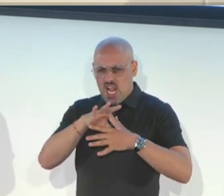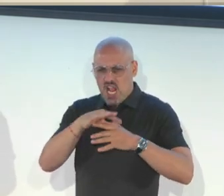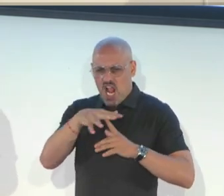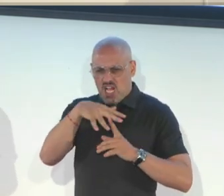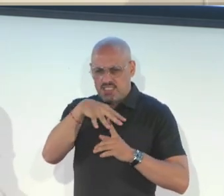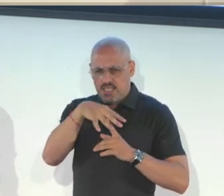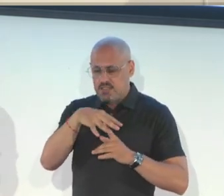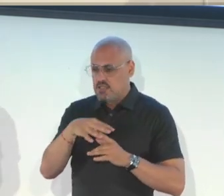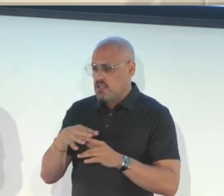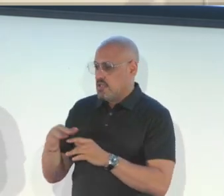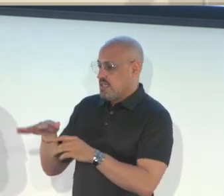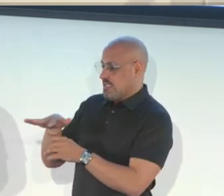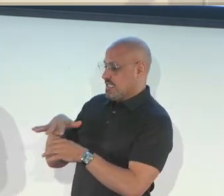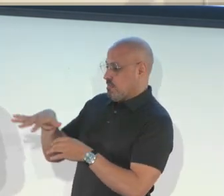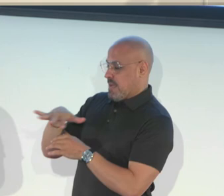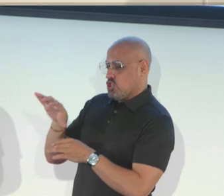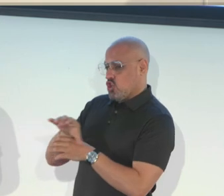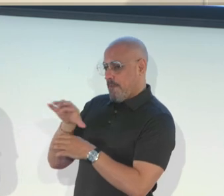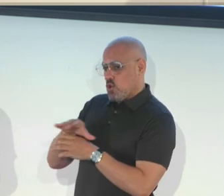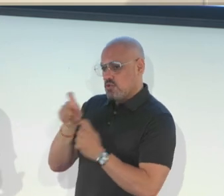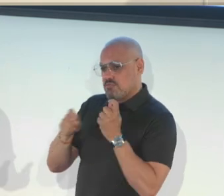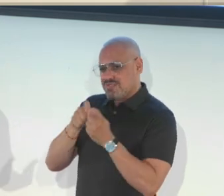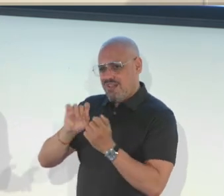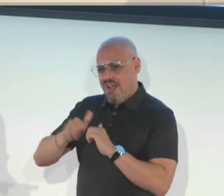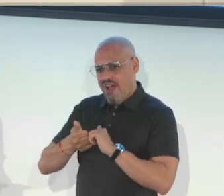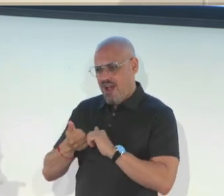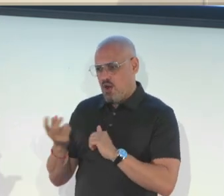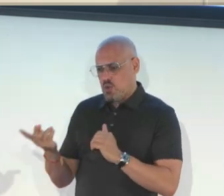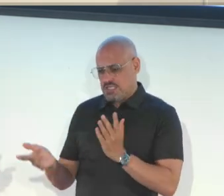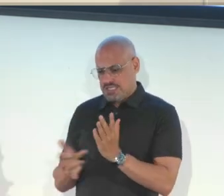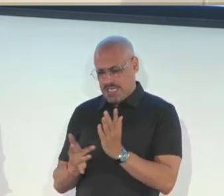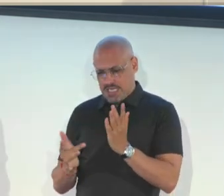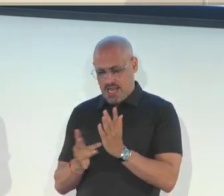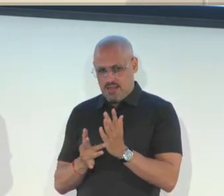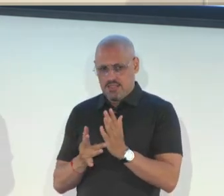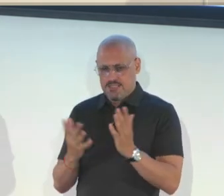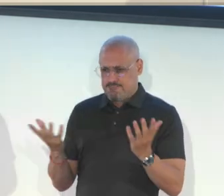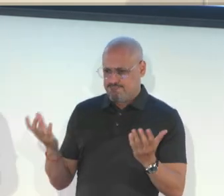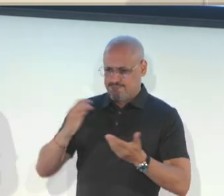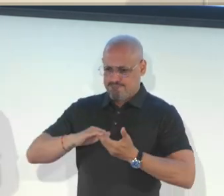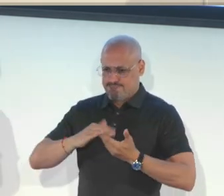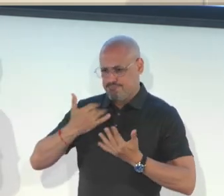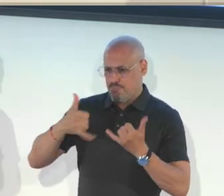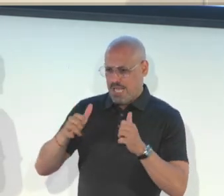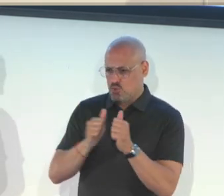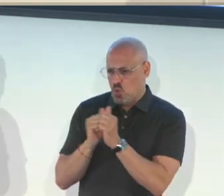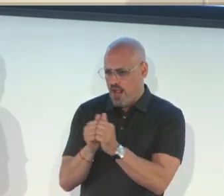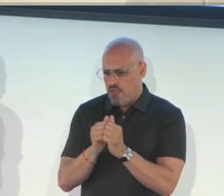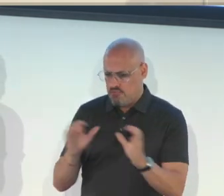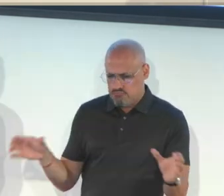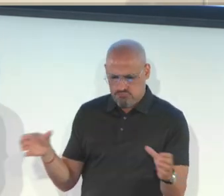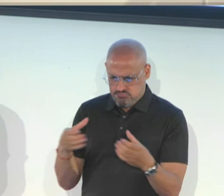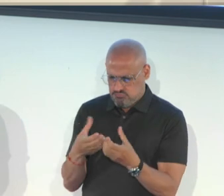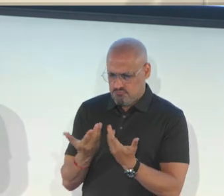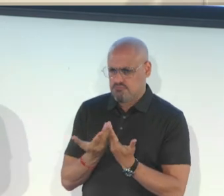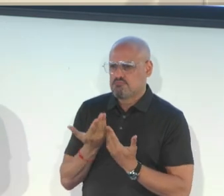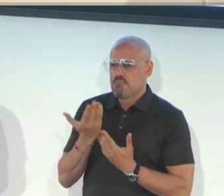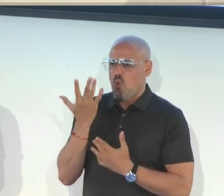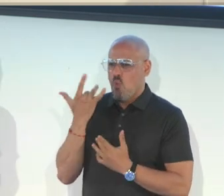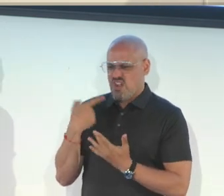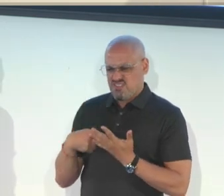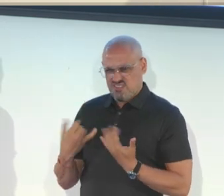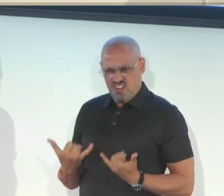and spatial computing, specifically in how these technologies play together. And why talk about this